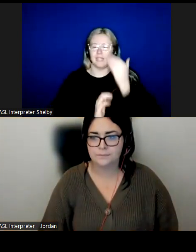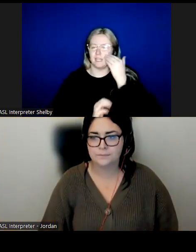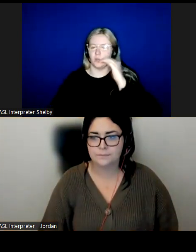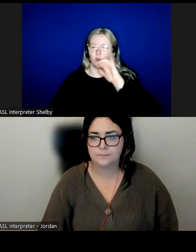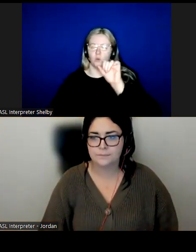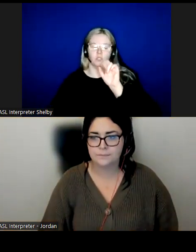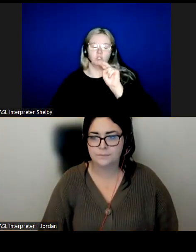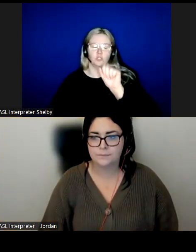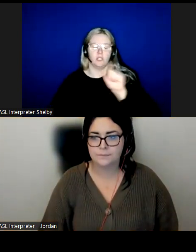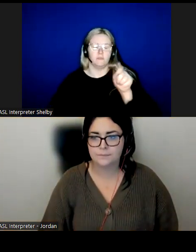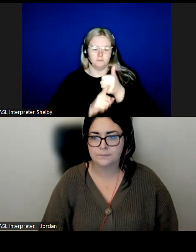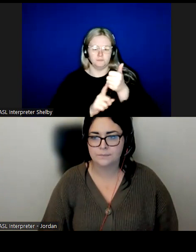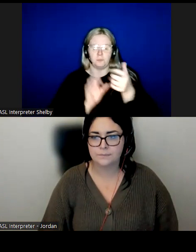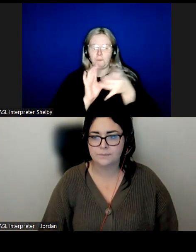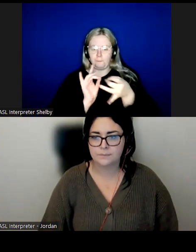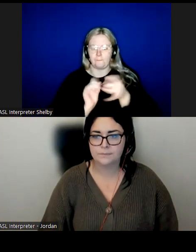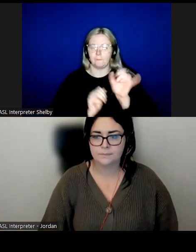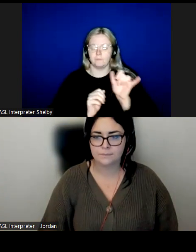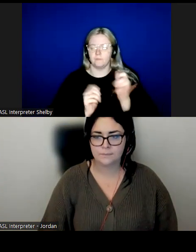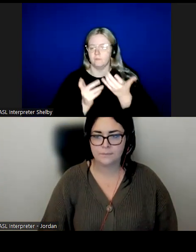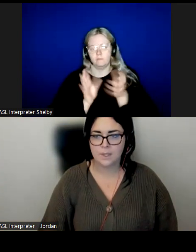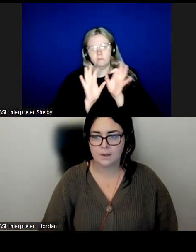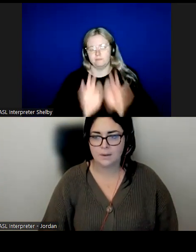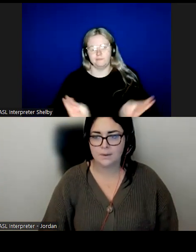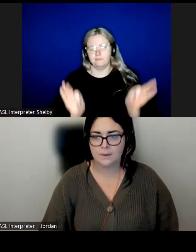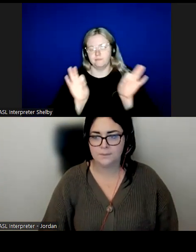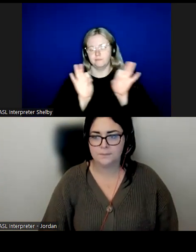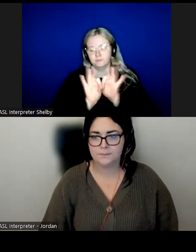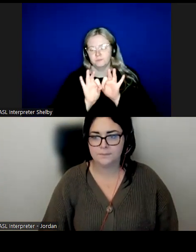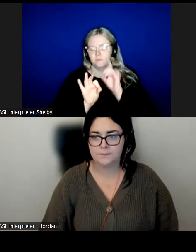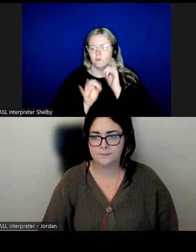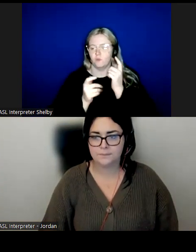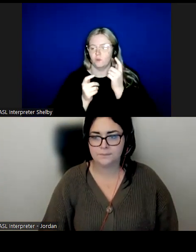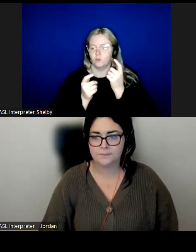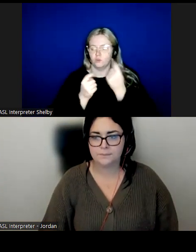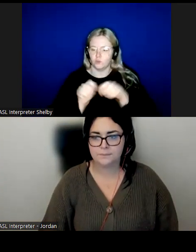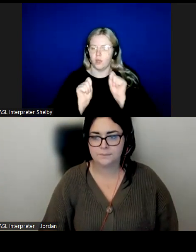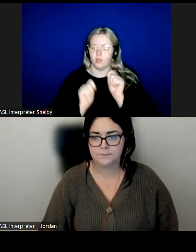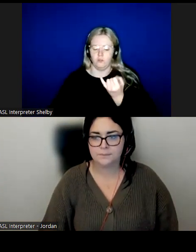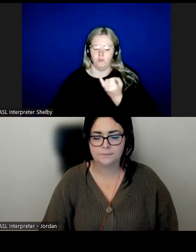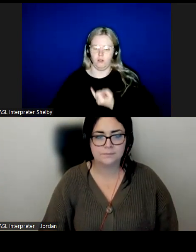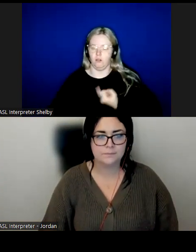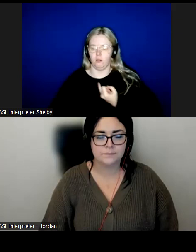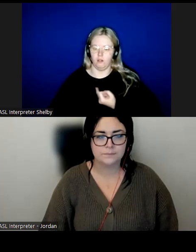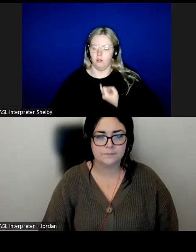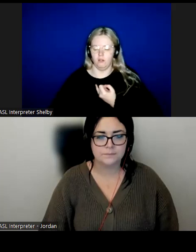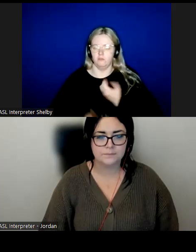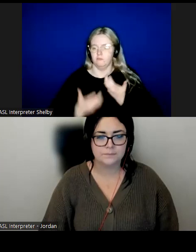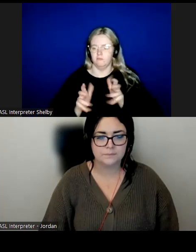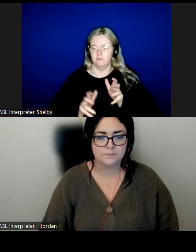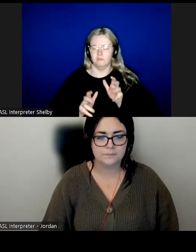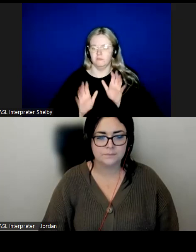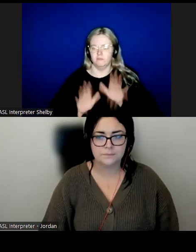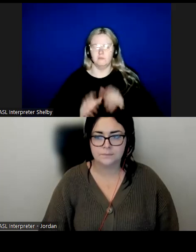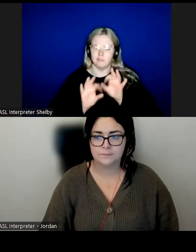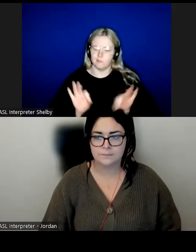as well, like how important it is to really try to not isolate yourself when you're going through the pain of